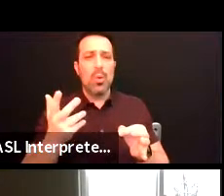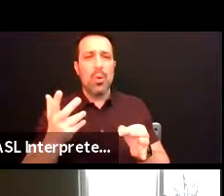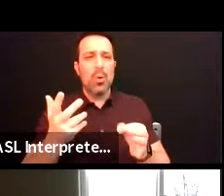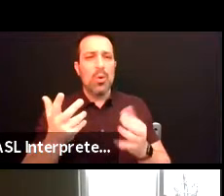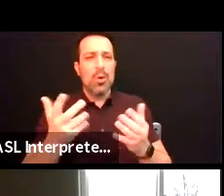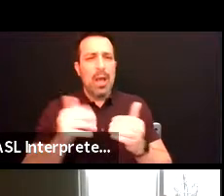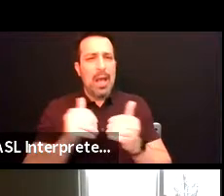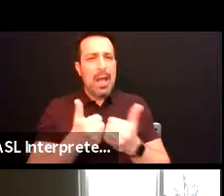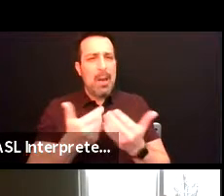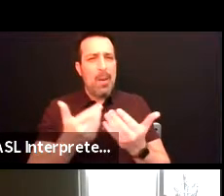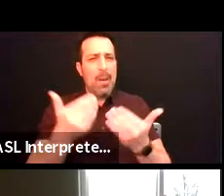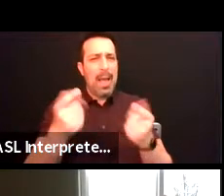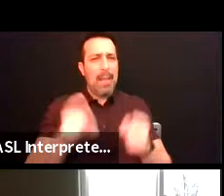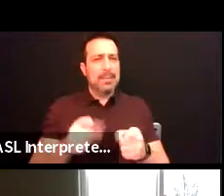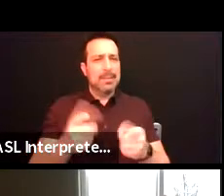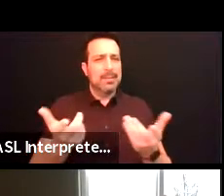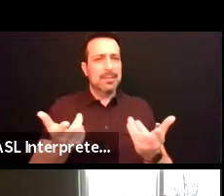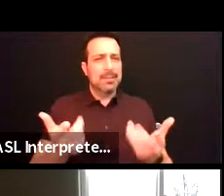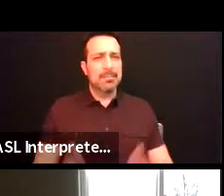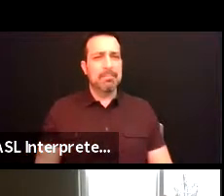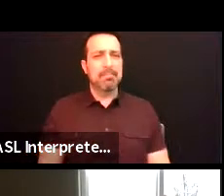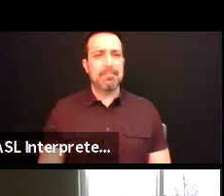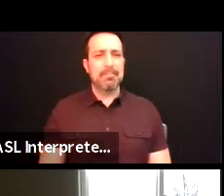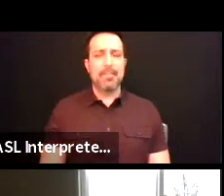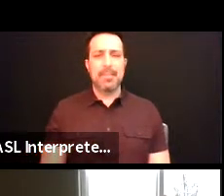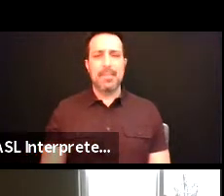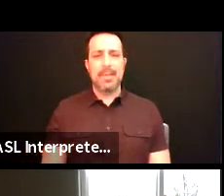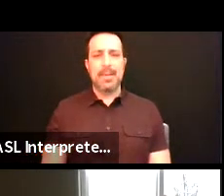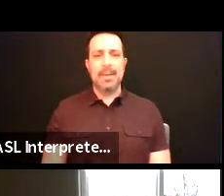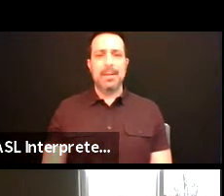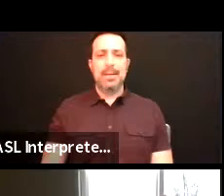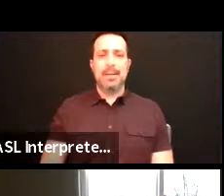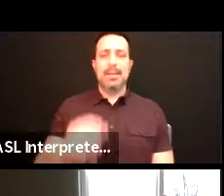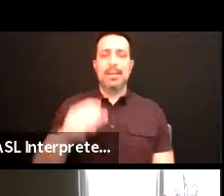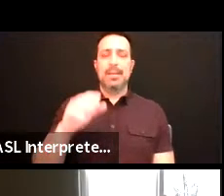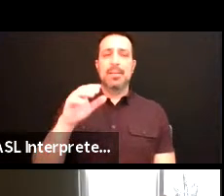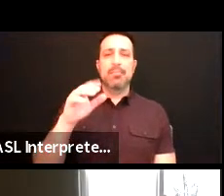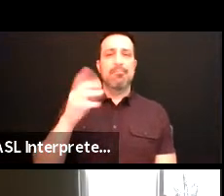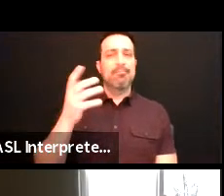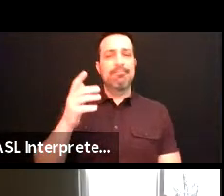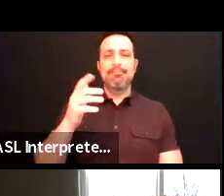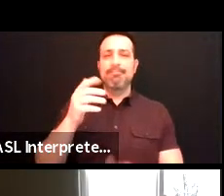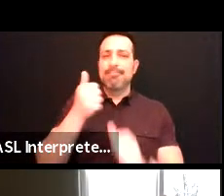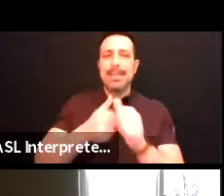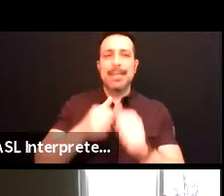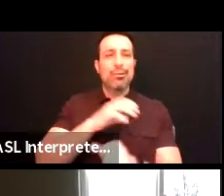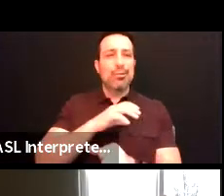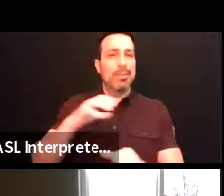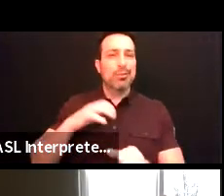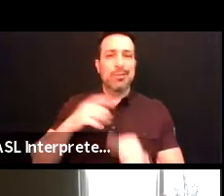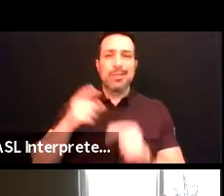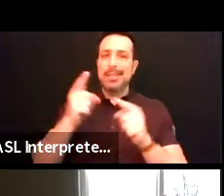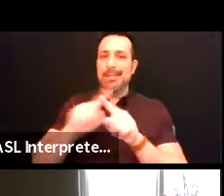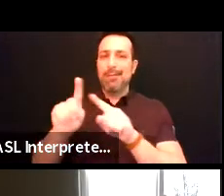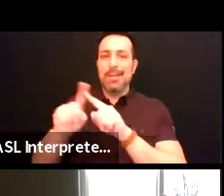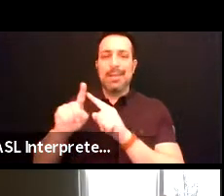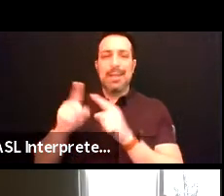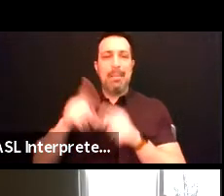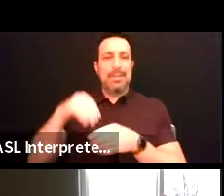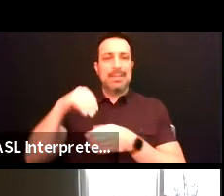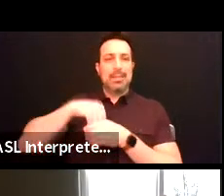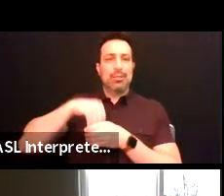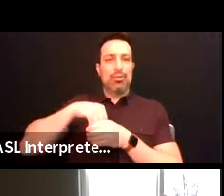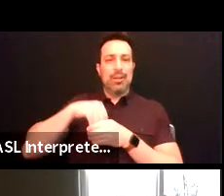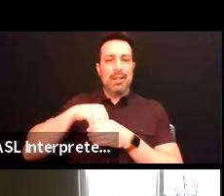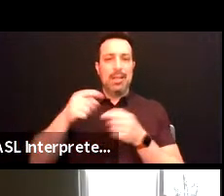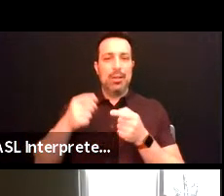I just don't know how that happens. I think it's different with every commission, and it's just something that happens internally